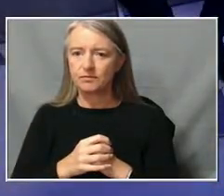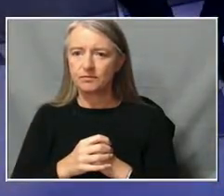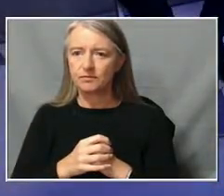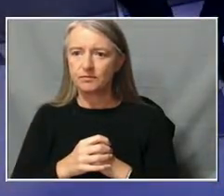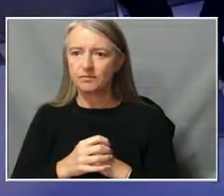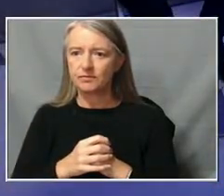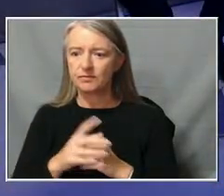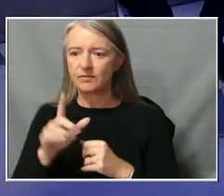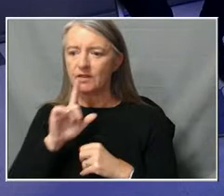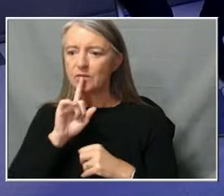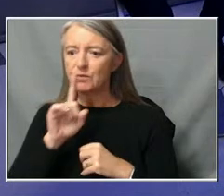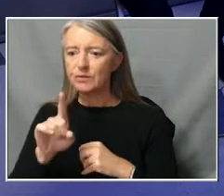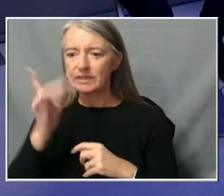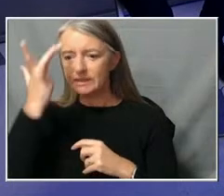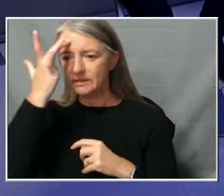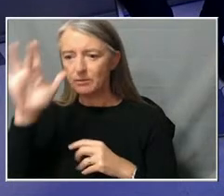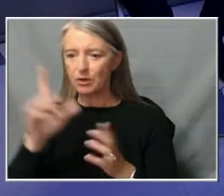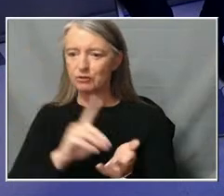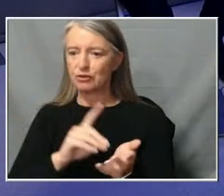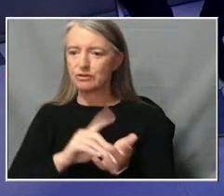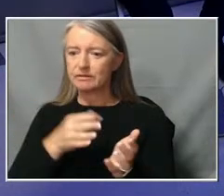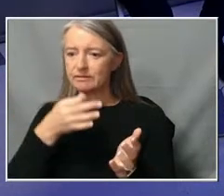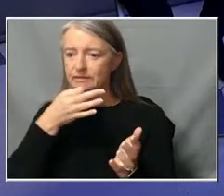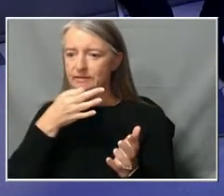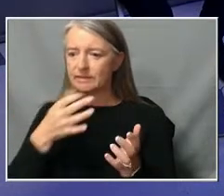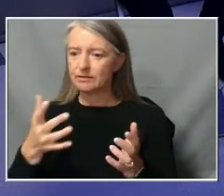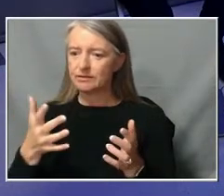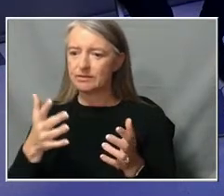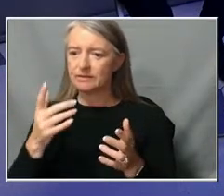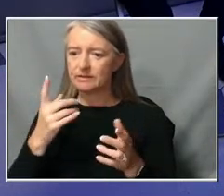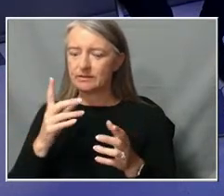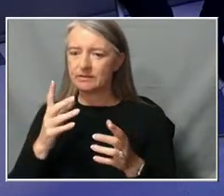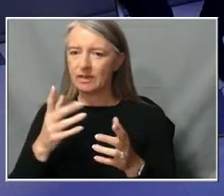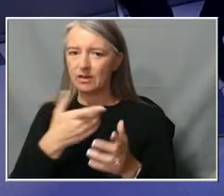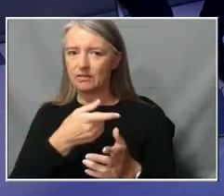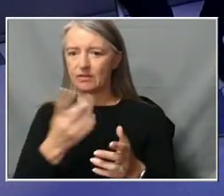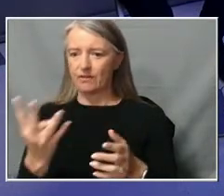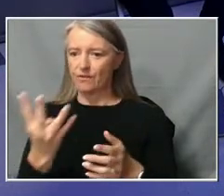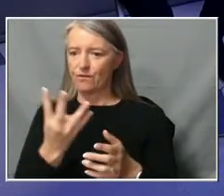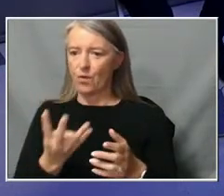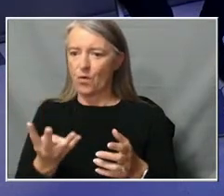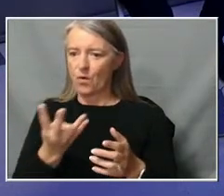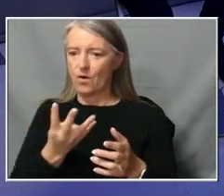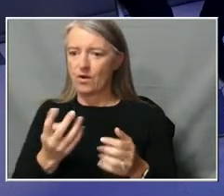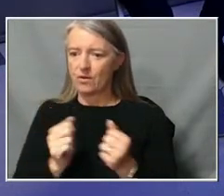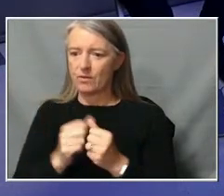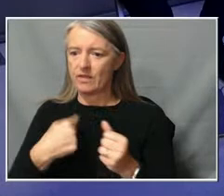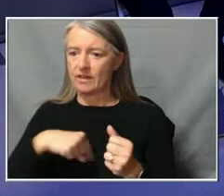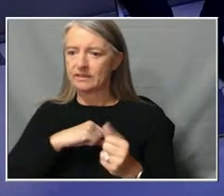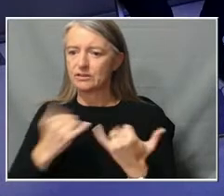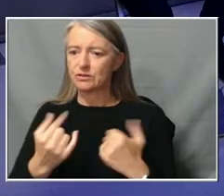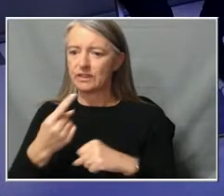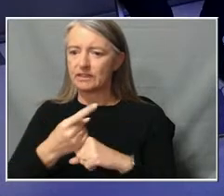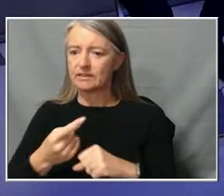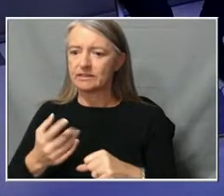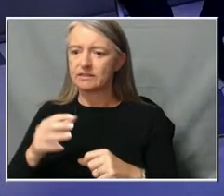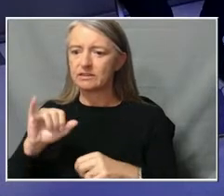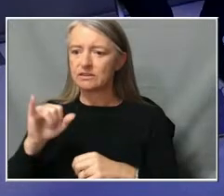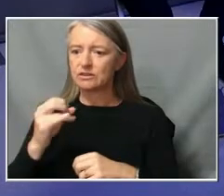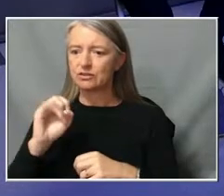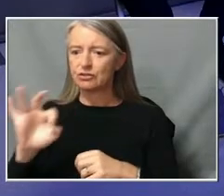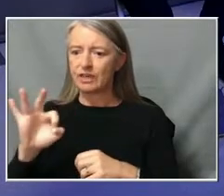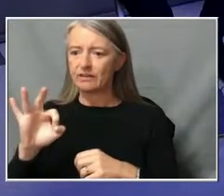And those really smart doctors and experts that I mentioned off the top of the show, well, 4 of them are sitting right here at the table with us. Next to me is Dr. Jeff Holzberlein.